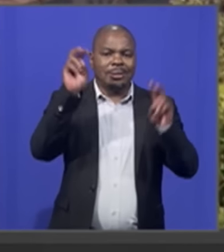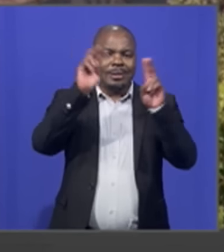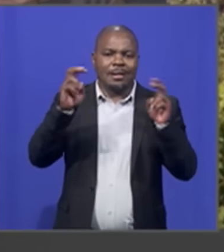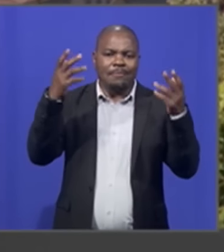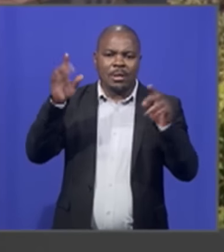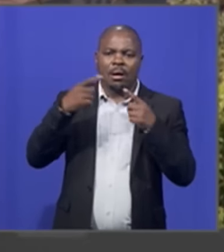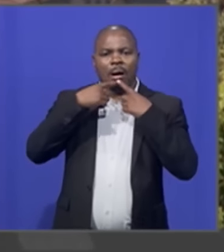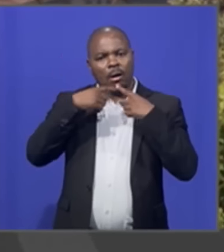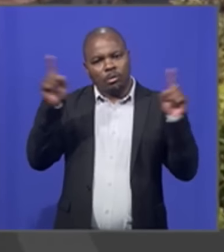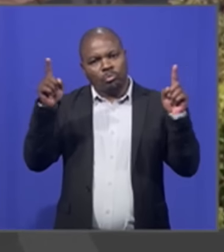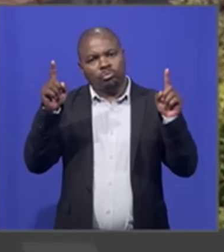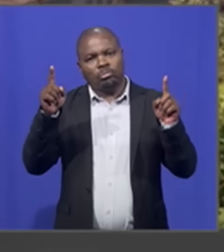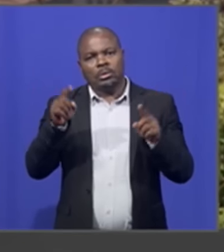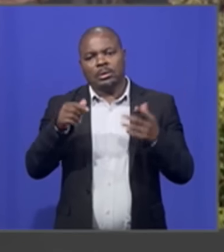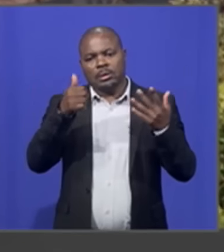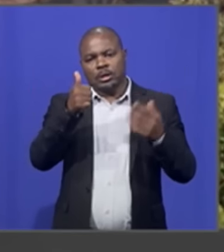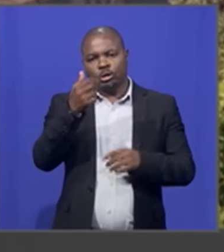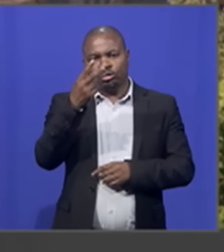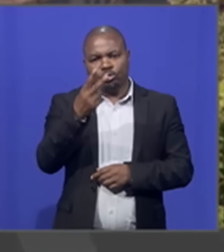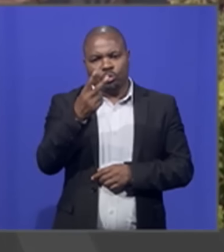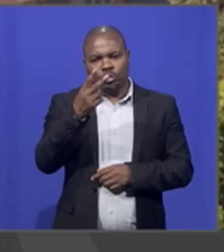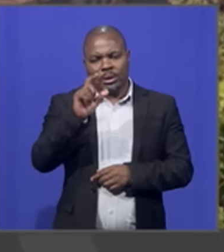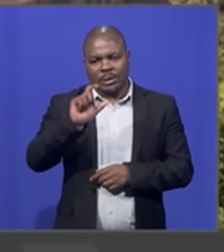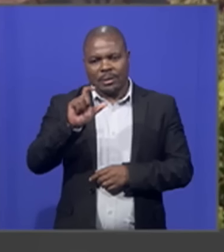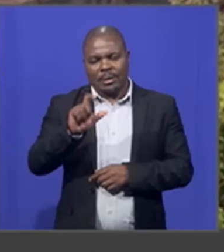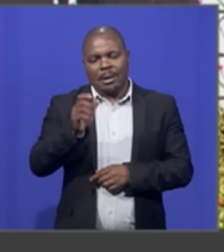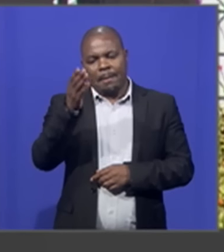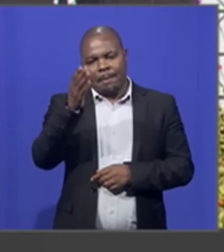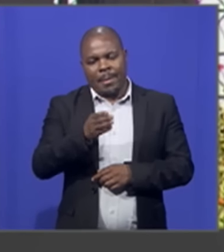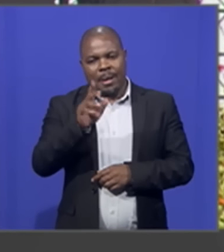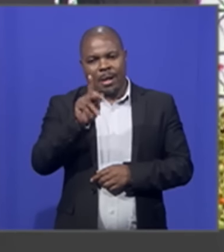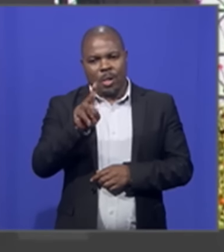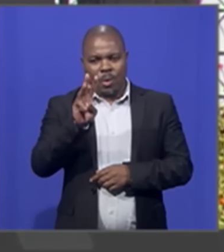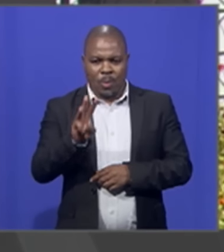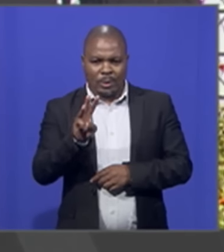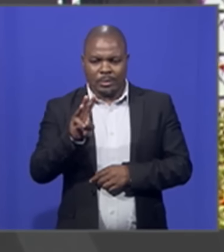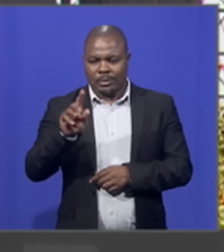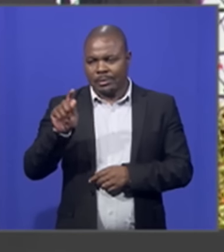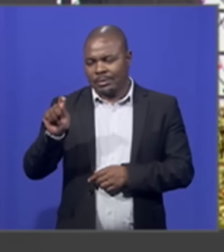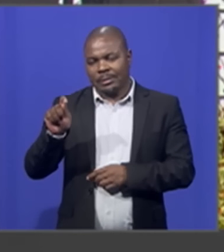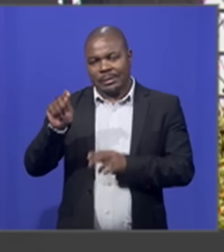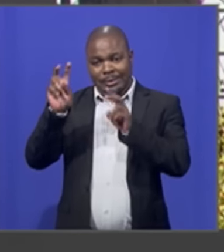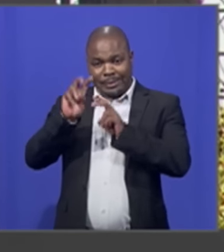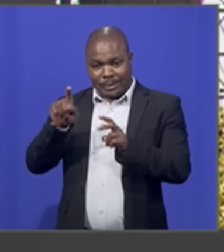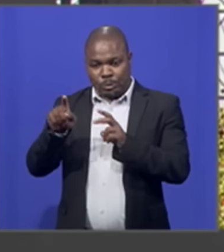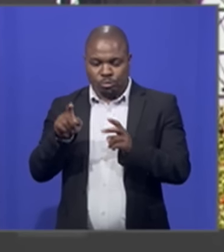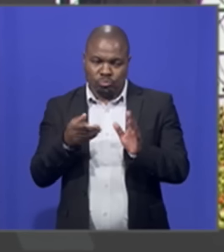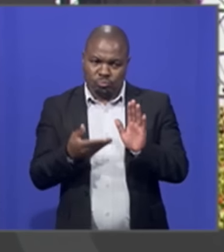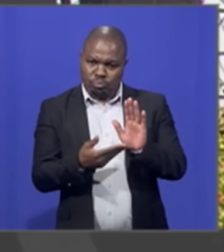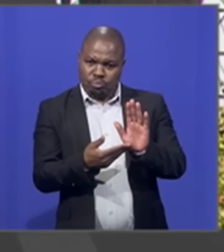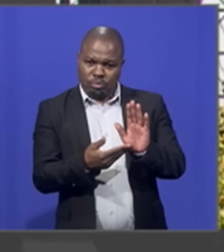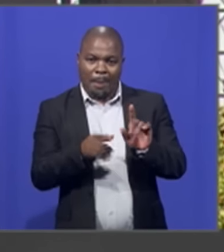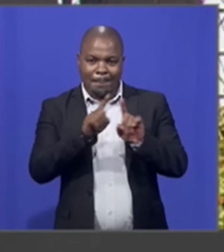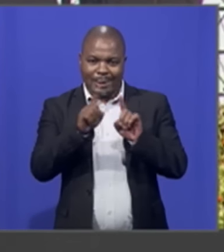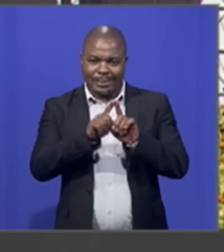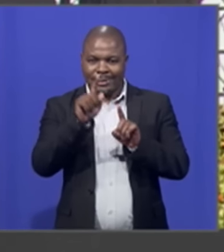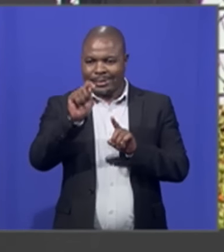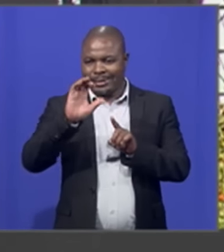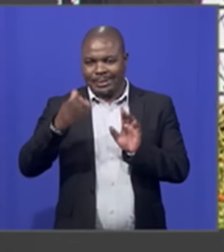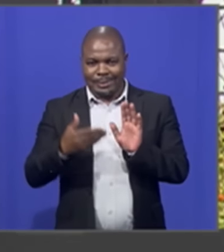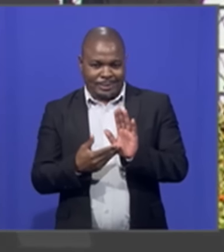Electricity that there's a 62 cents per kilowatt hour tariff on the table, with some terms and conditions though, but that there was